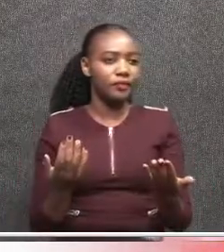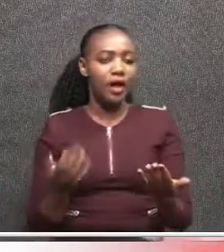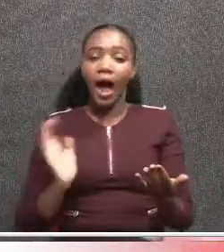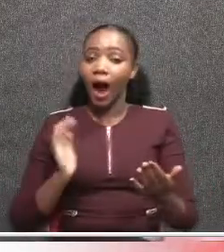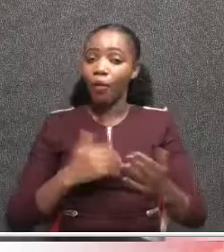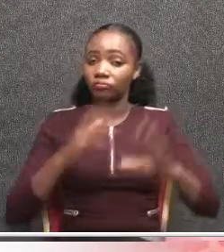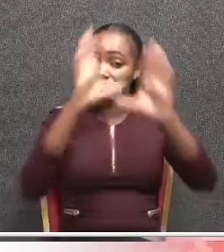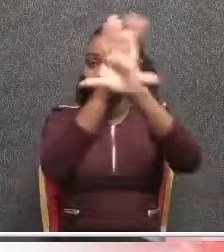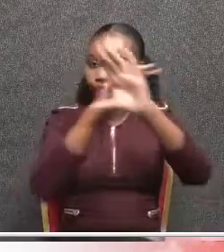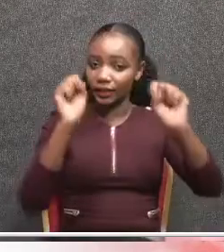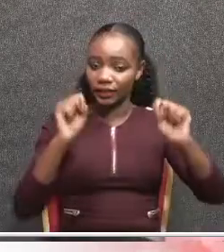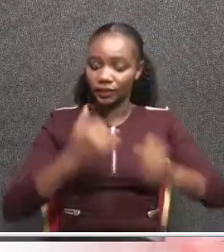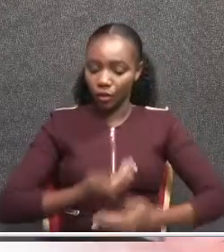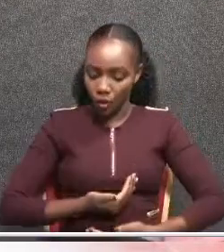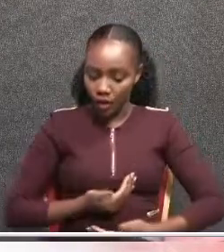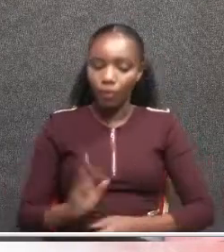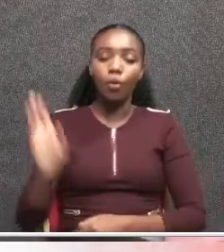president, Honorable